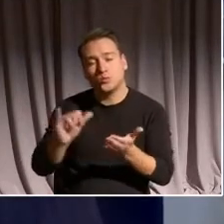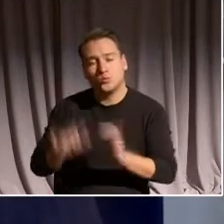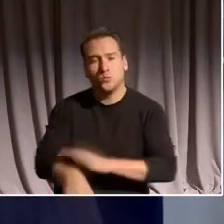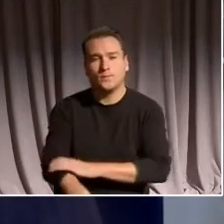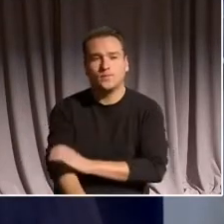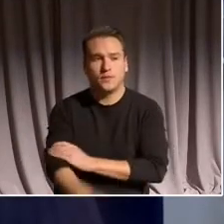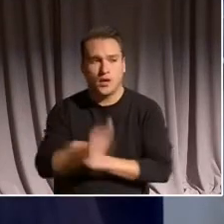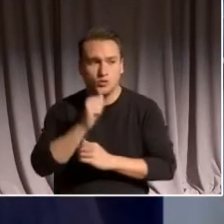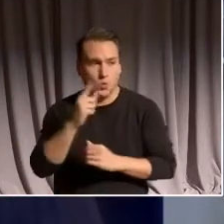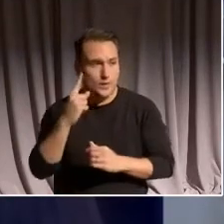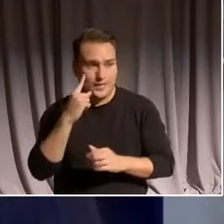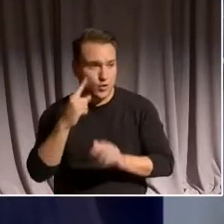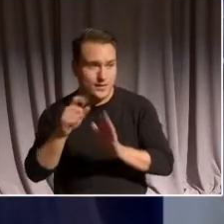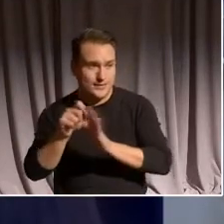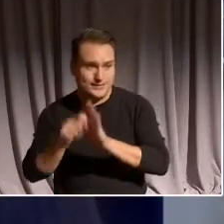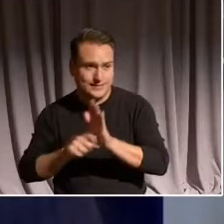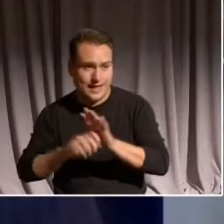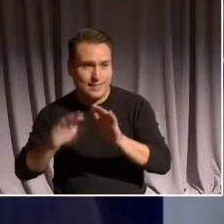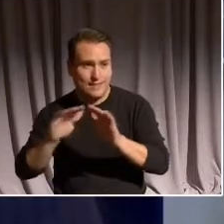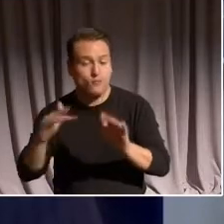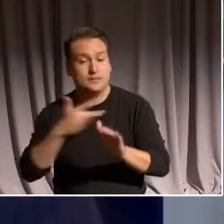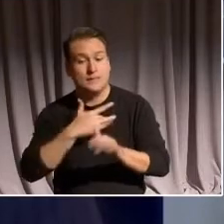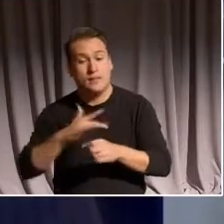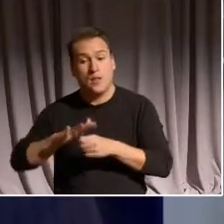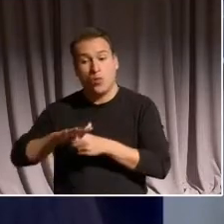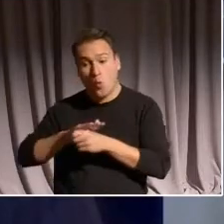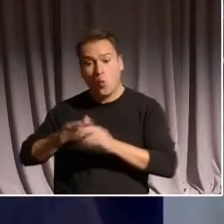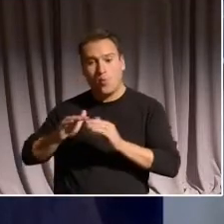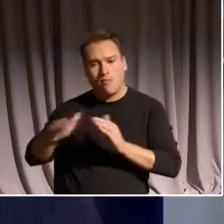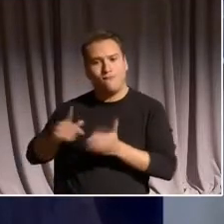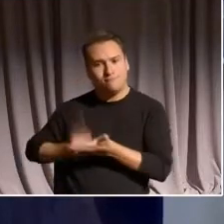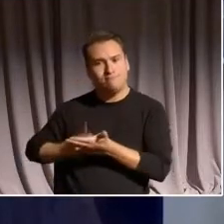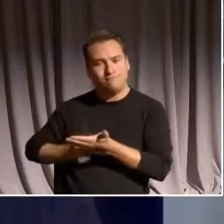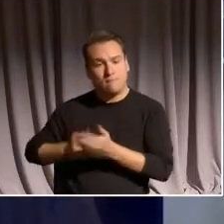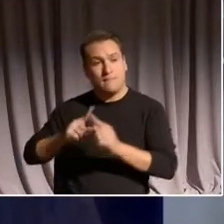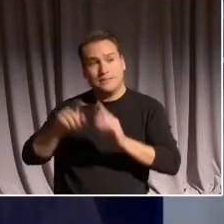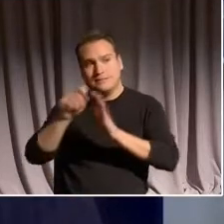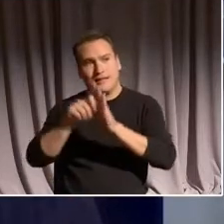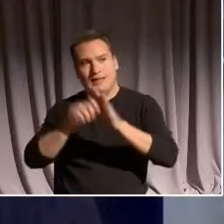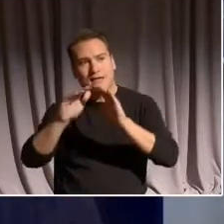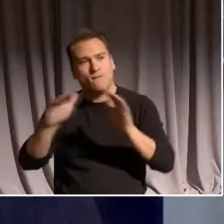Great. I don't hear it at the state level. I hear it a lot in the local level.